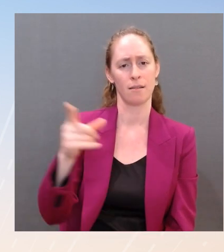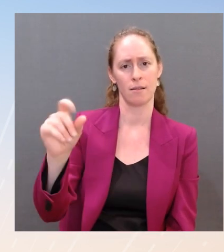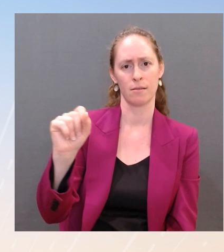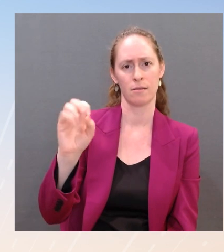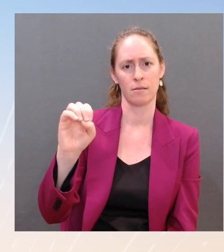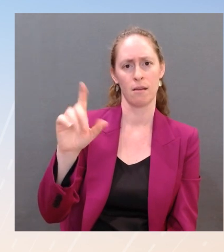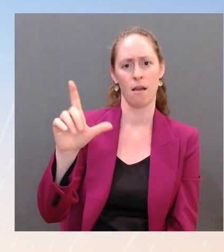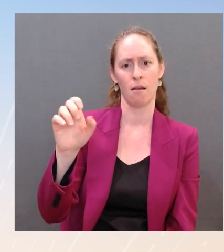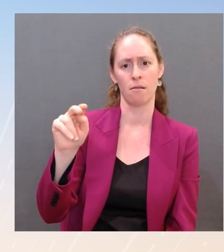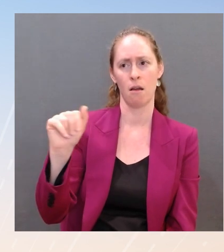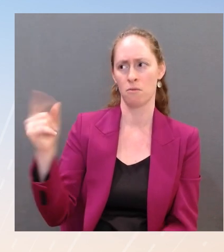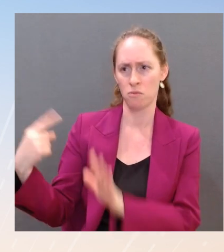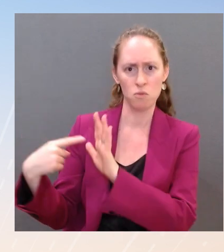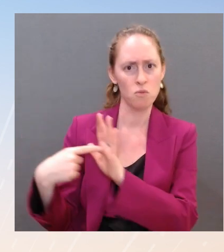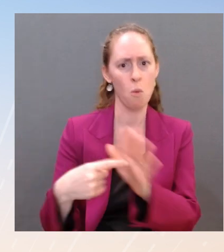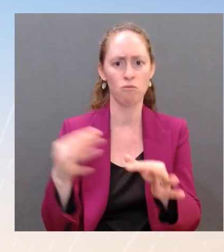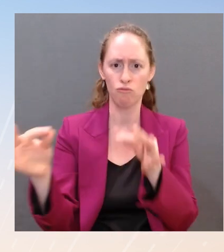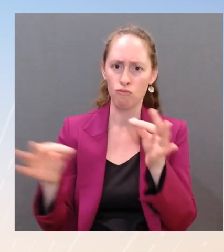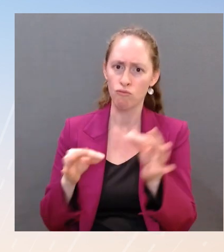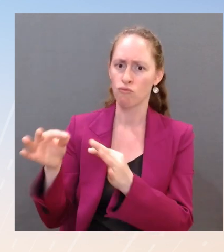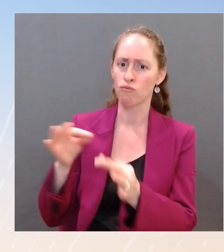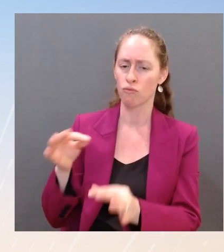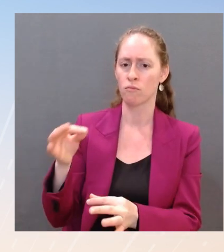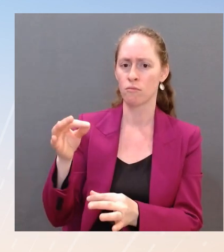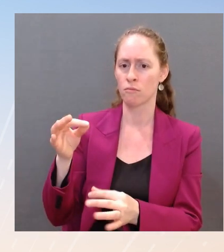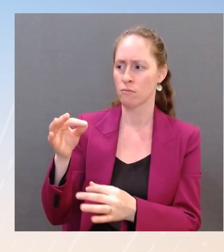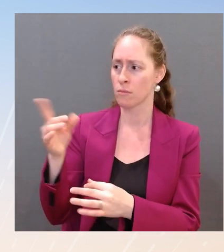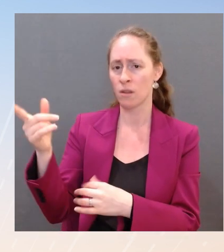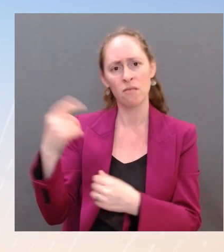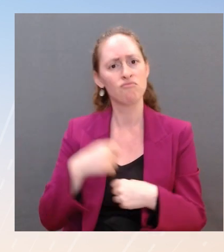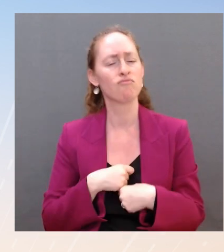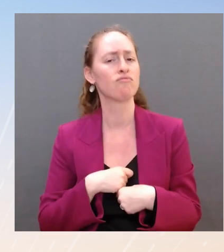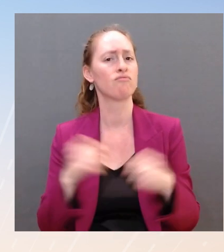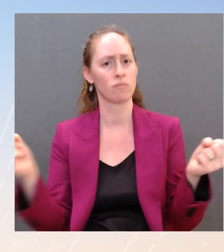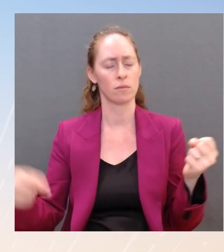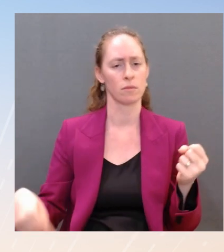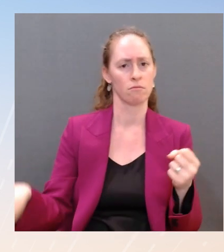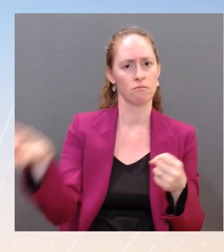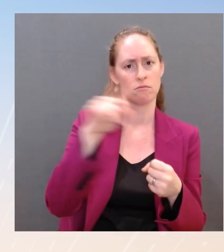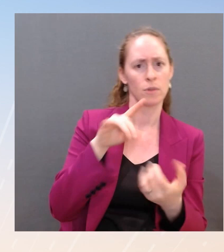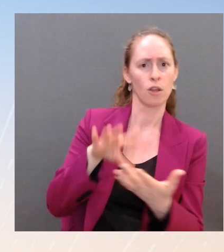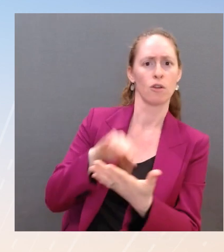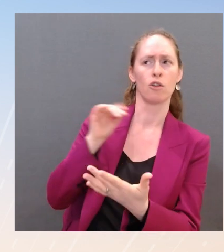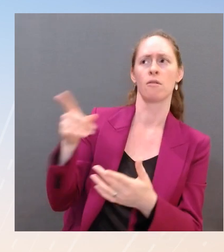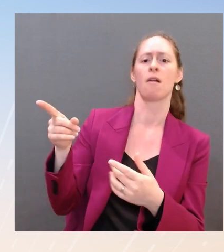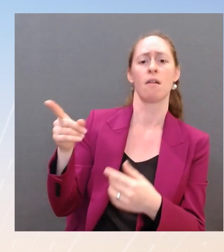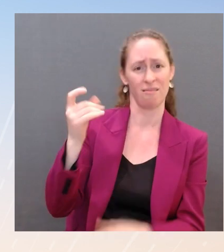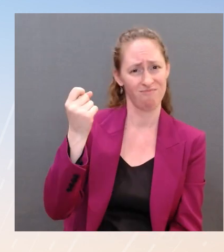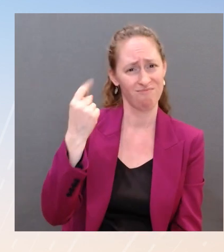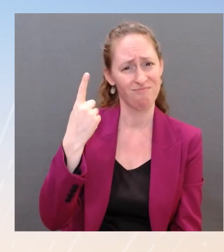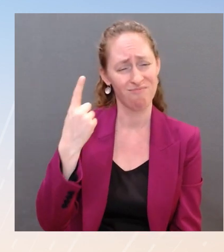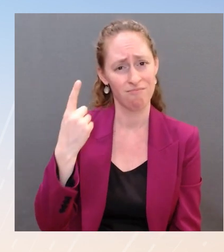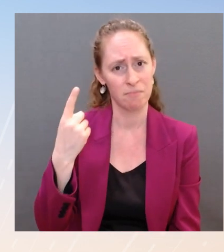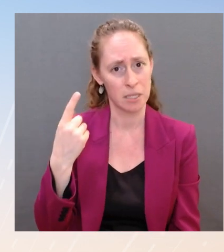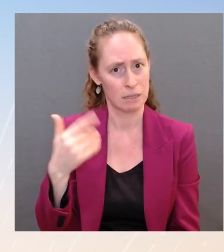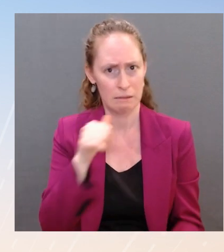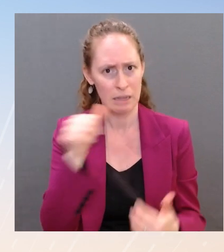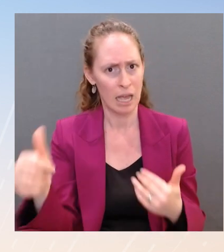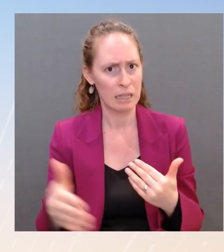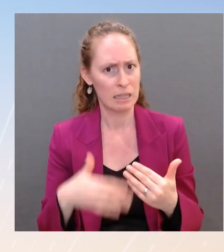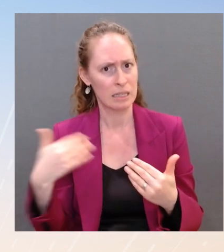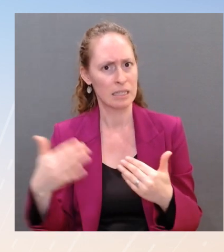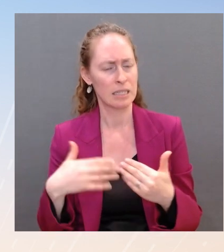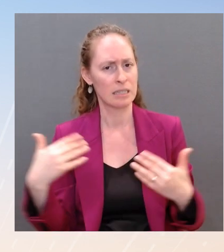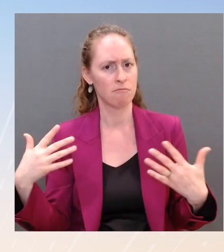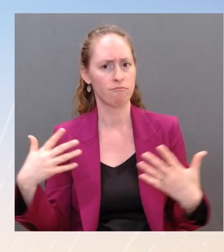or two people, but with millions of people. And think about how scary that is, because sometimes even when we share with one person, you know, that we're struggling, that can feel like